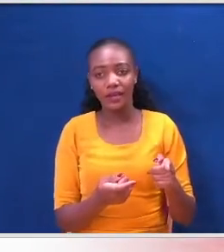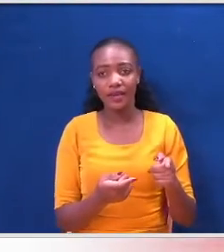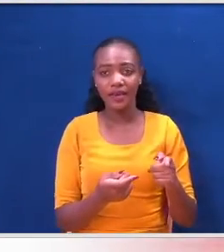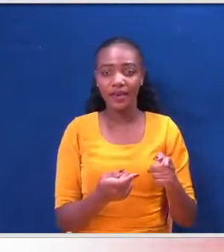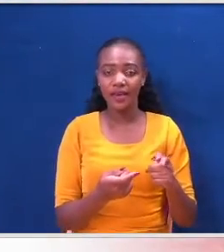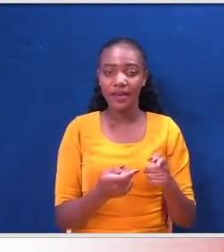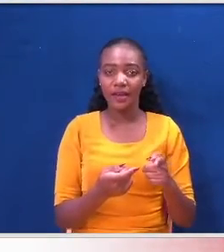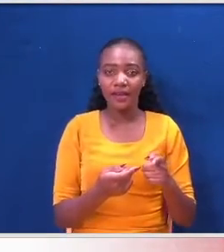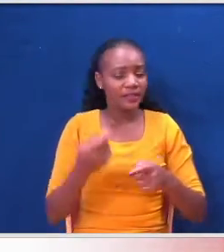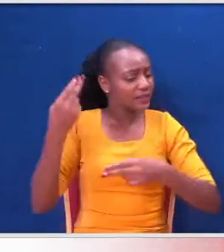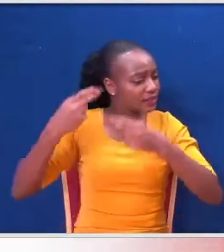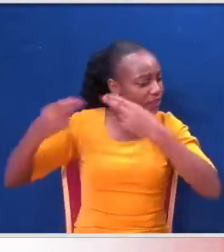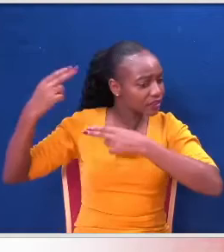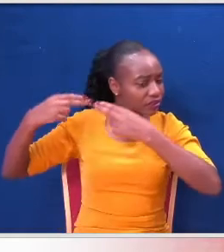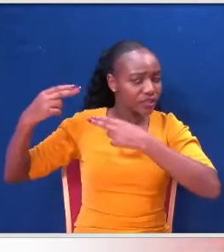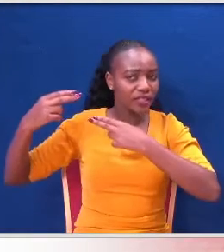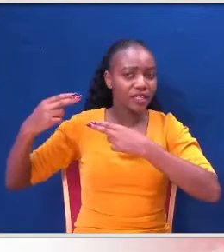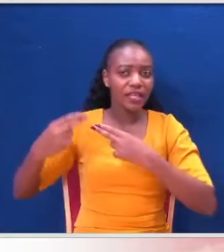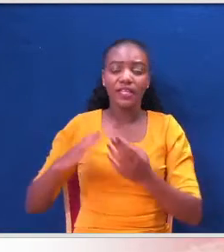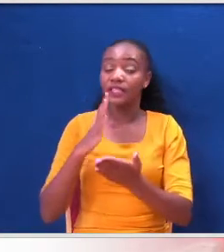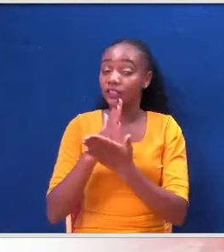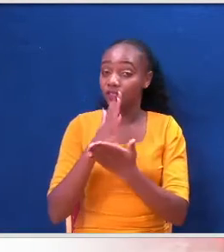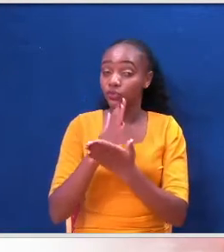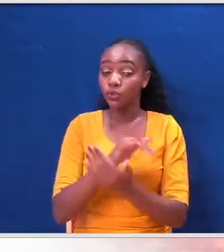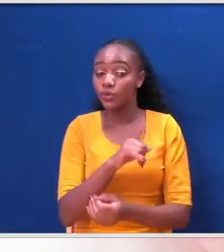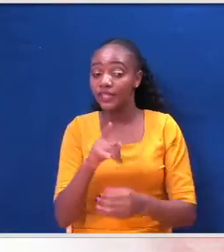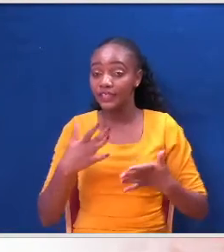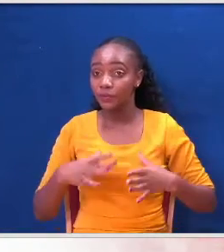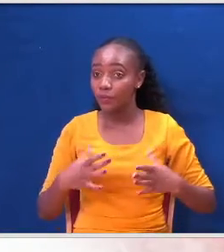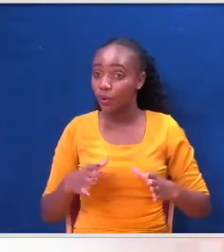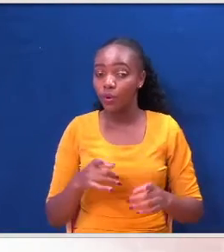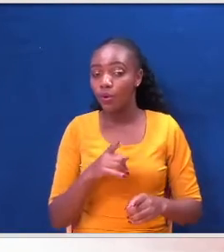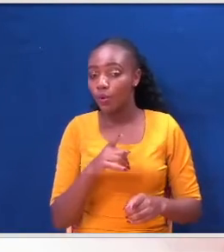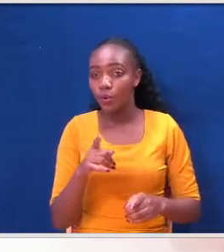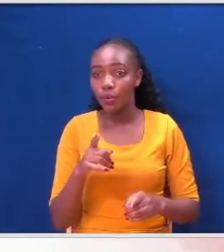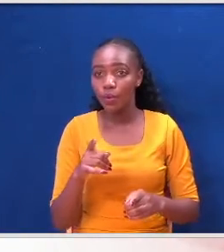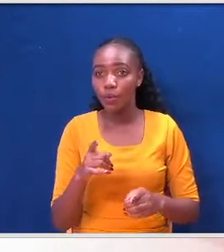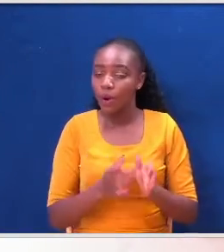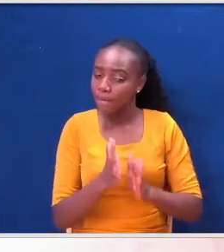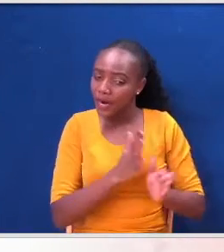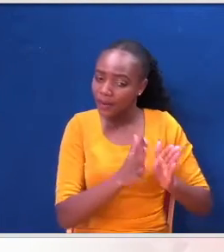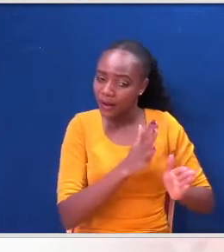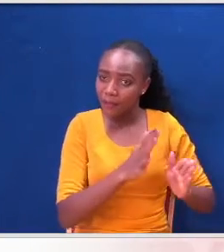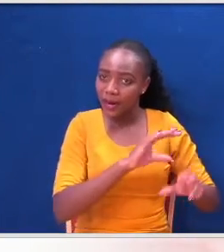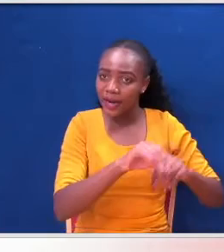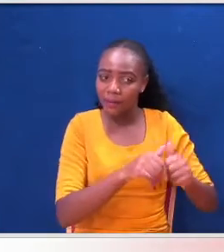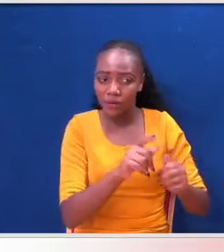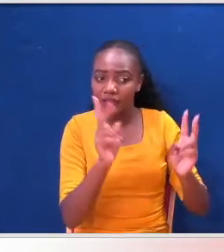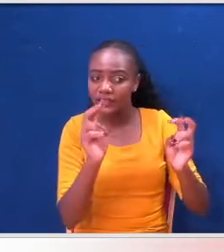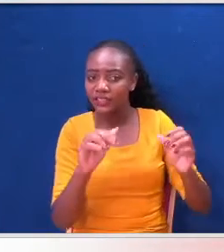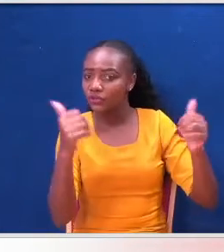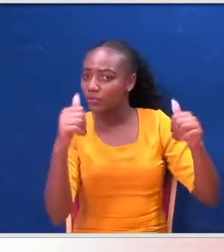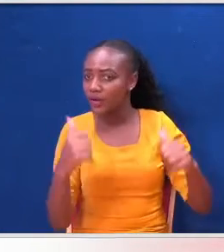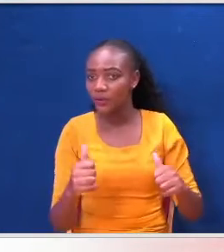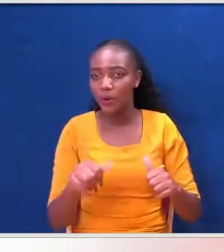goes down in history, that these people could not have been prepared to even pay the